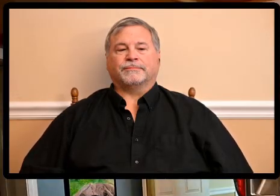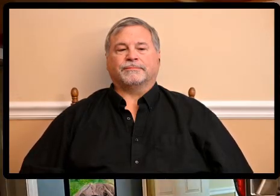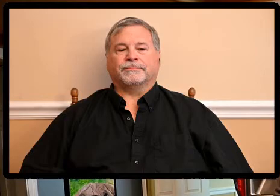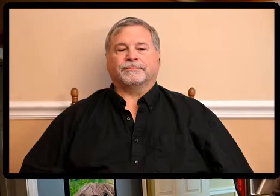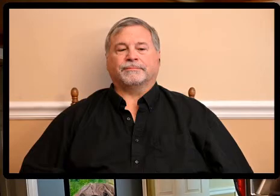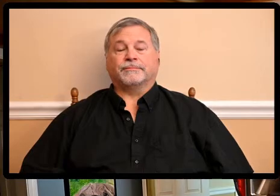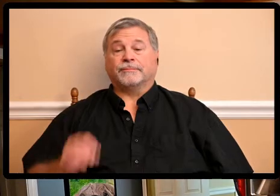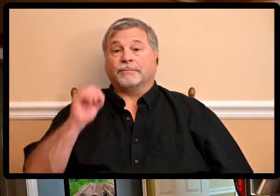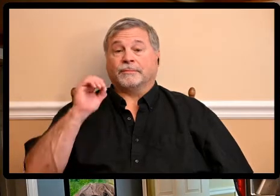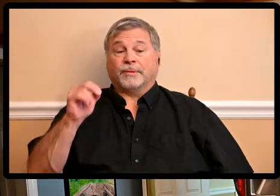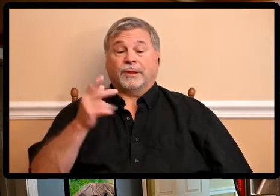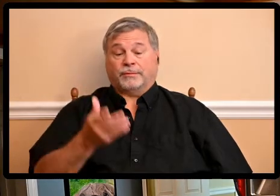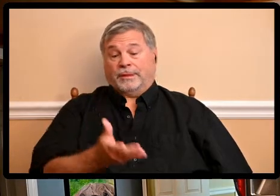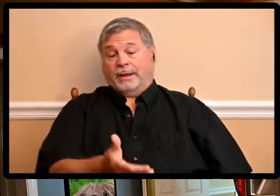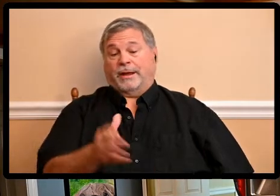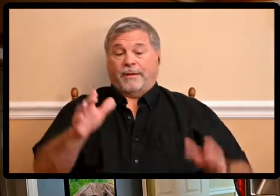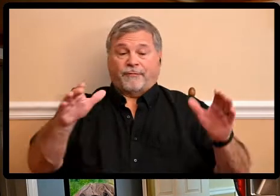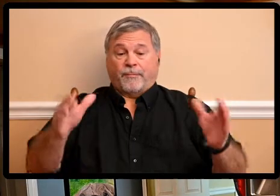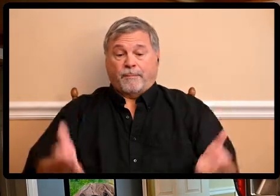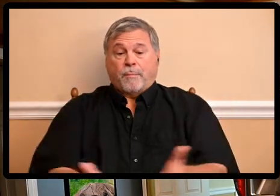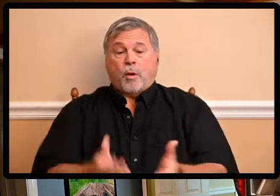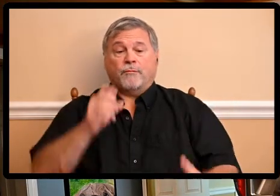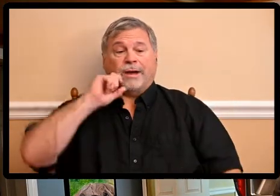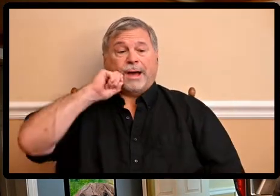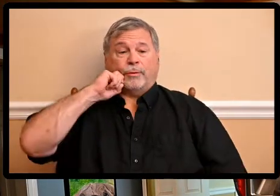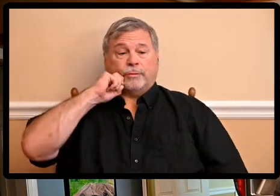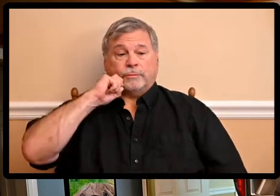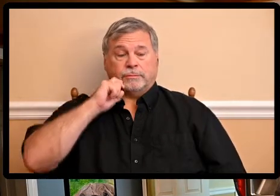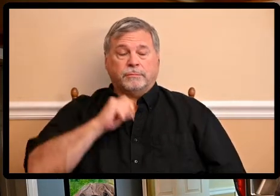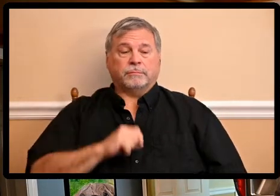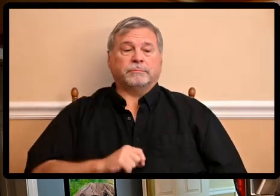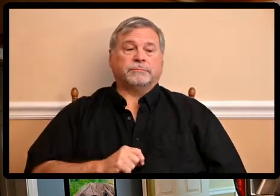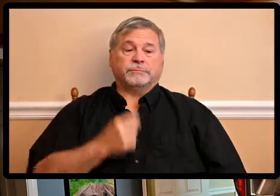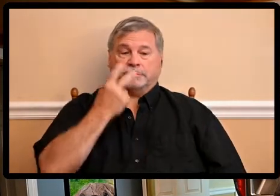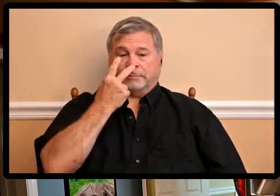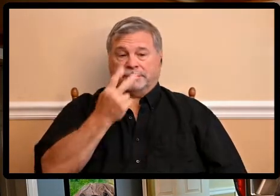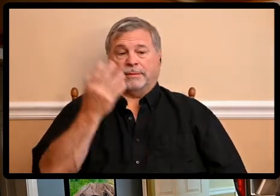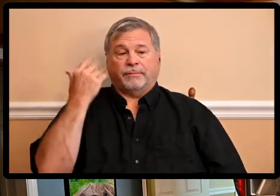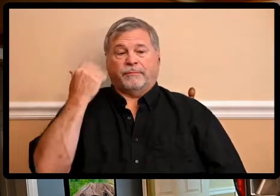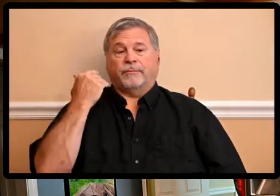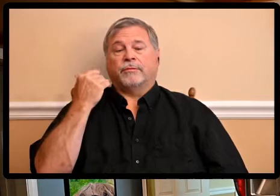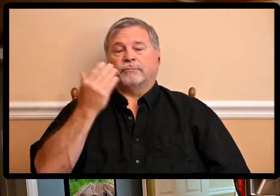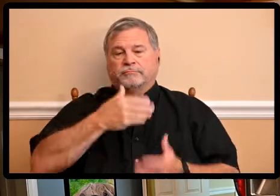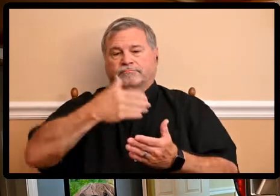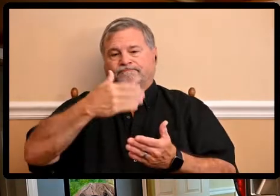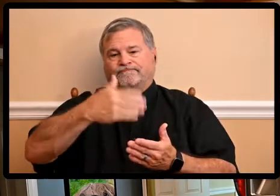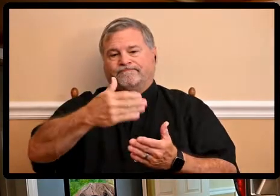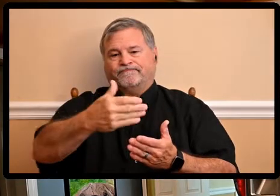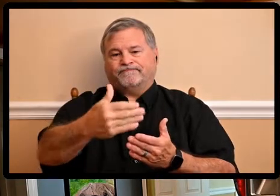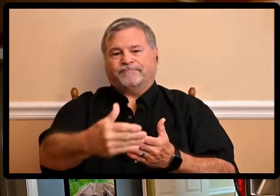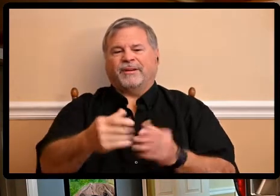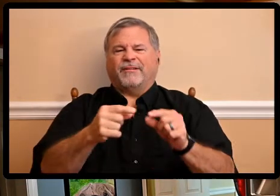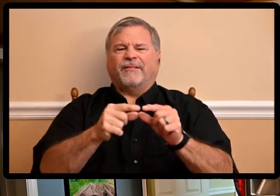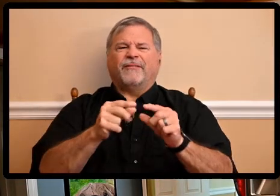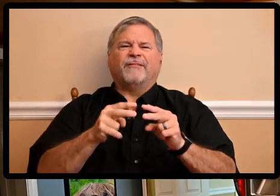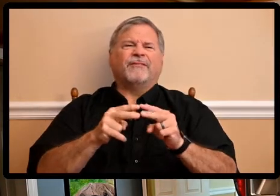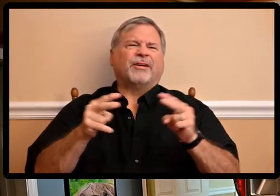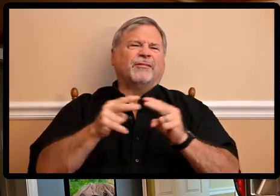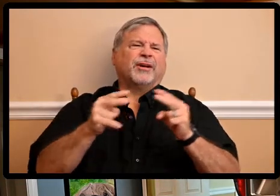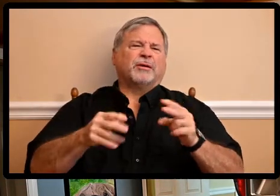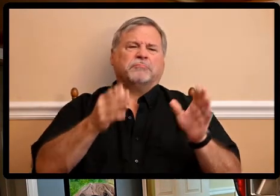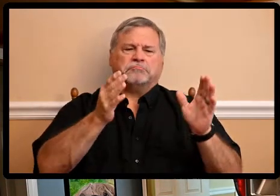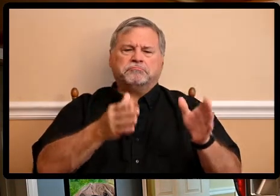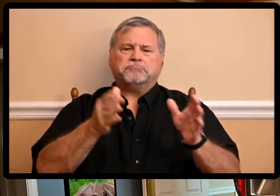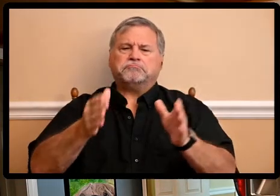Okay, so here we've got the bowl of apples, and as you saw me chopping these up, they're just very uniform,